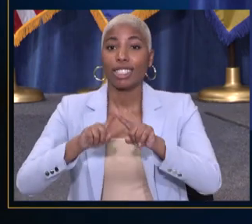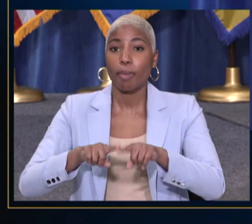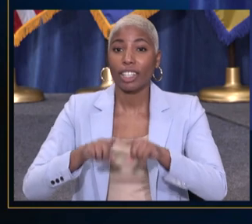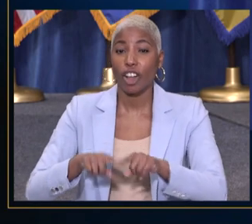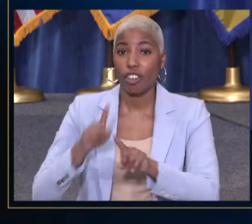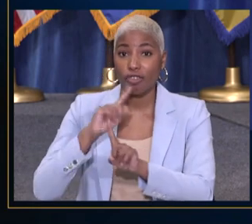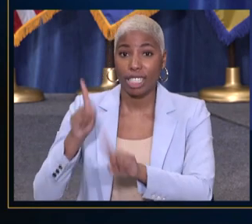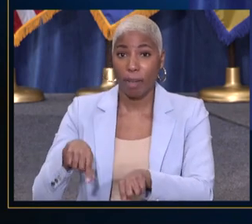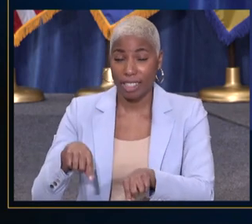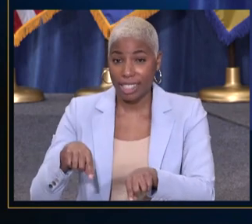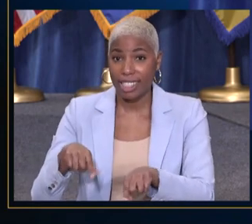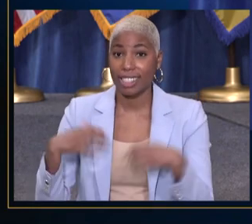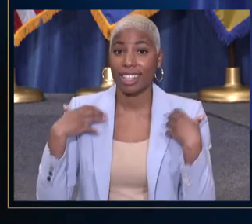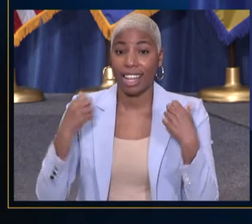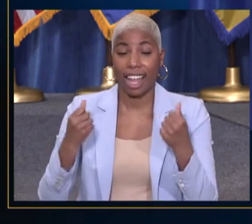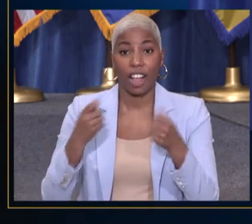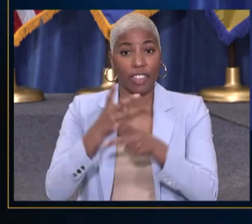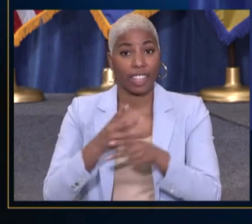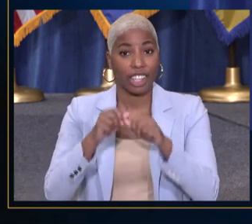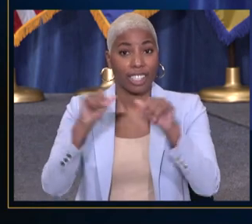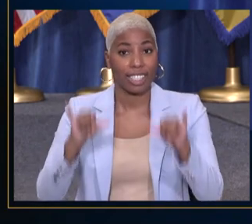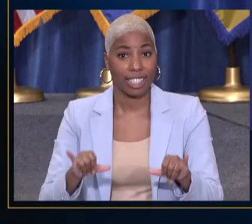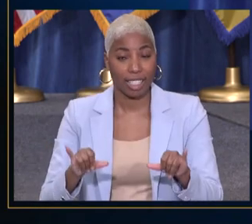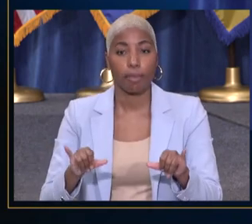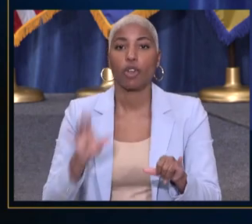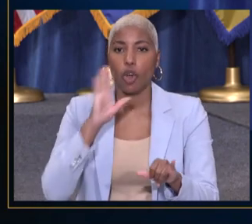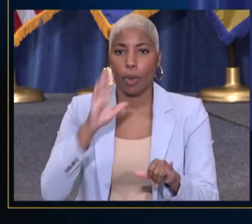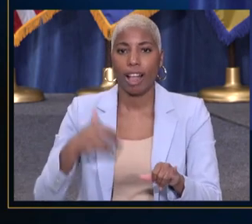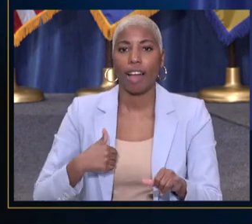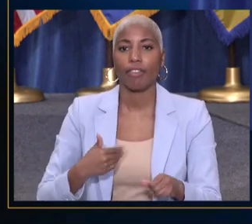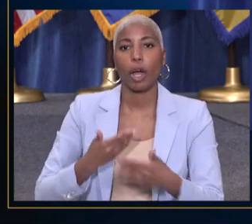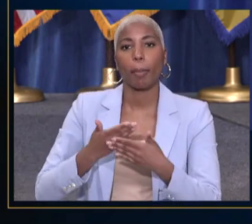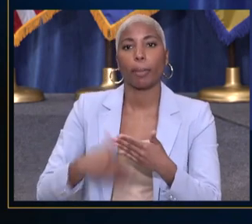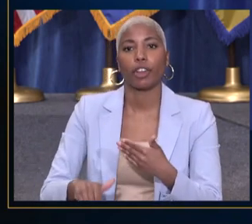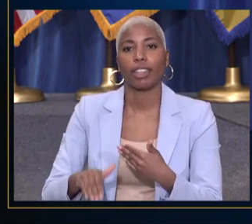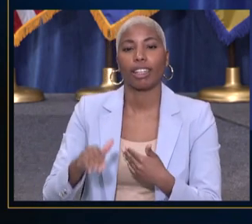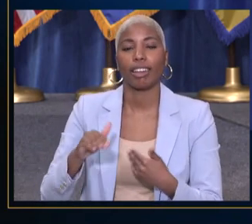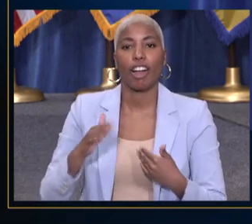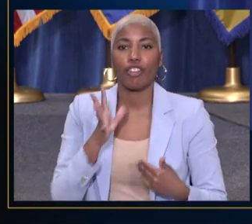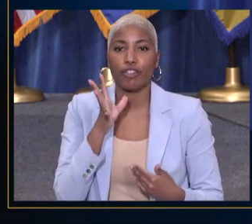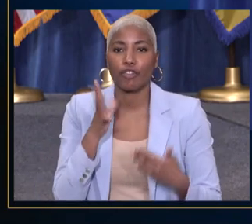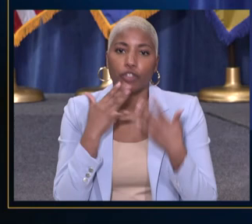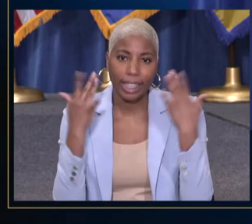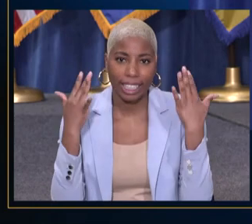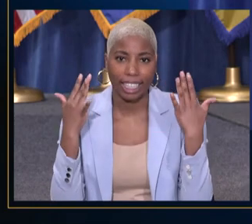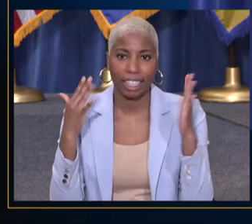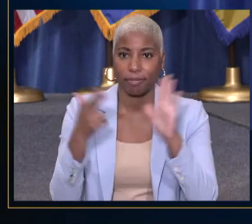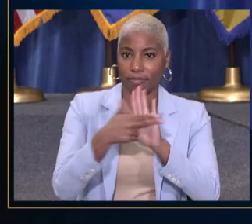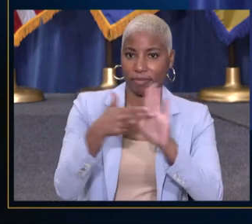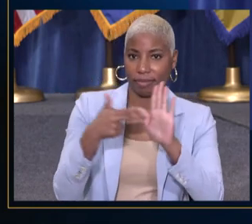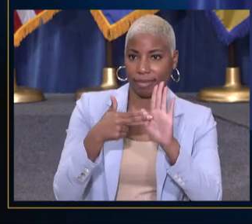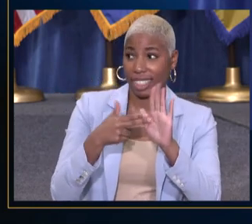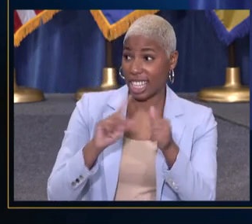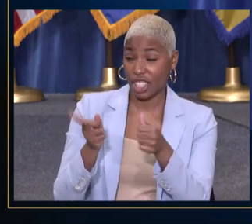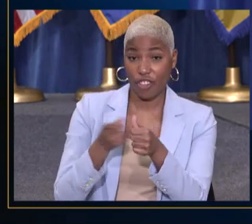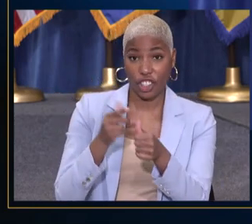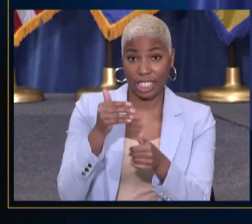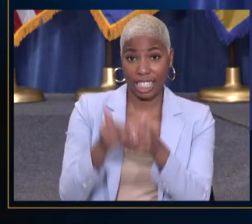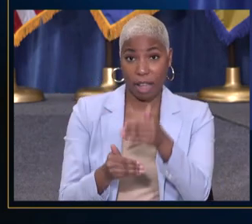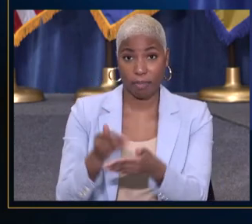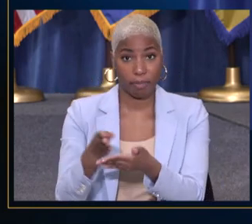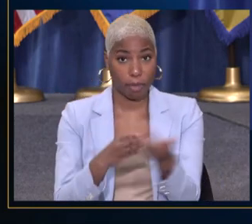hospitals, the health systems can receive the birthing-friendly designation. But that was just a first step. That was phase one. We also